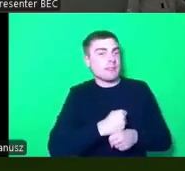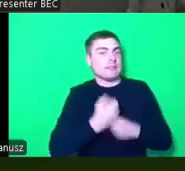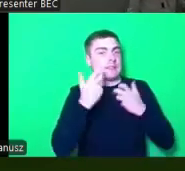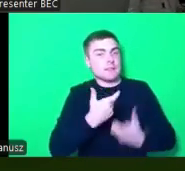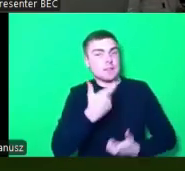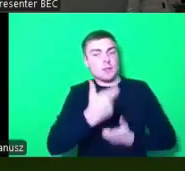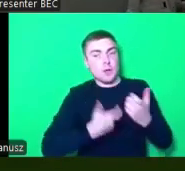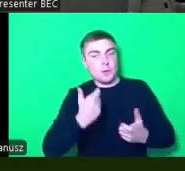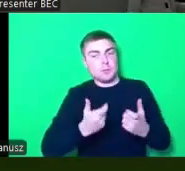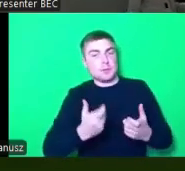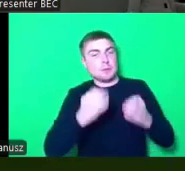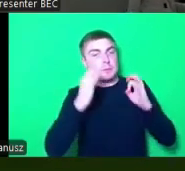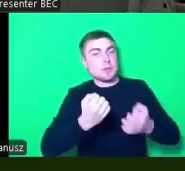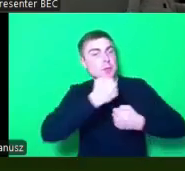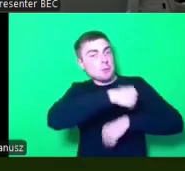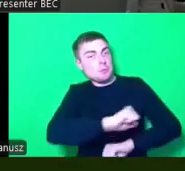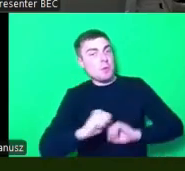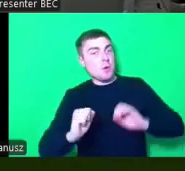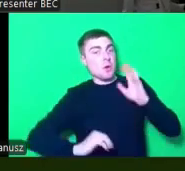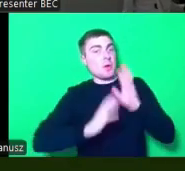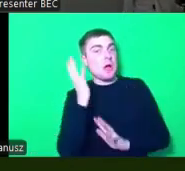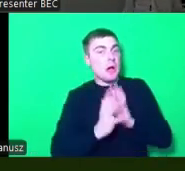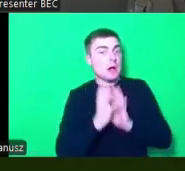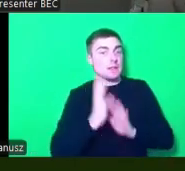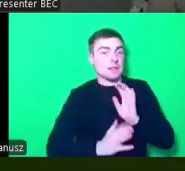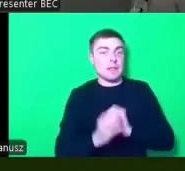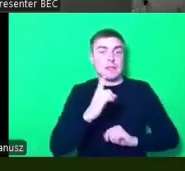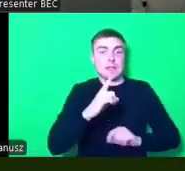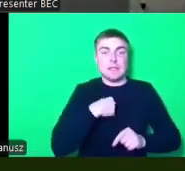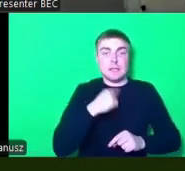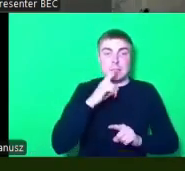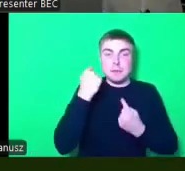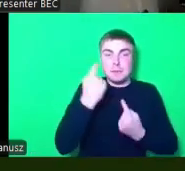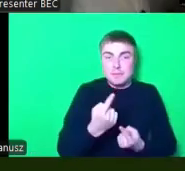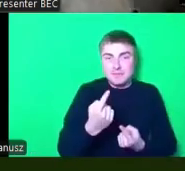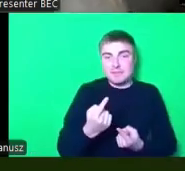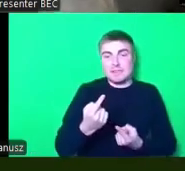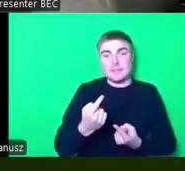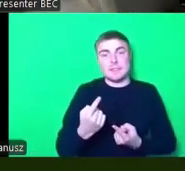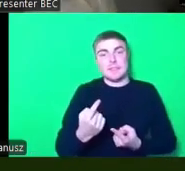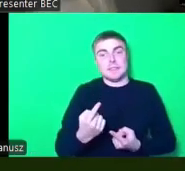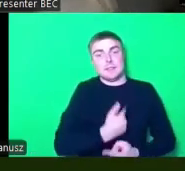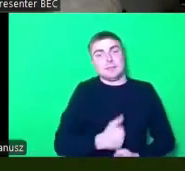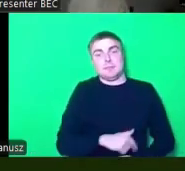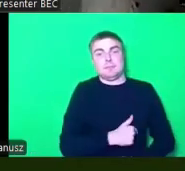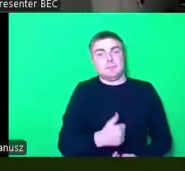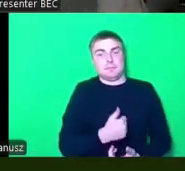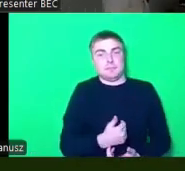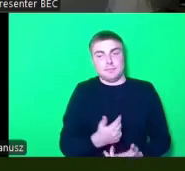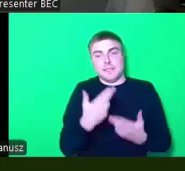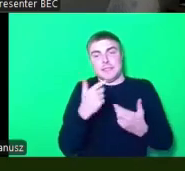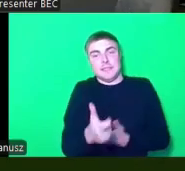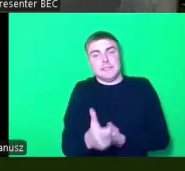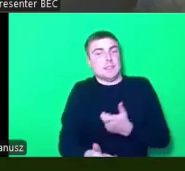you almost nothing is happening. We are paralyzed because of several lock-ins. And the lock-ins are from the